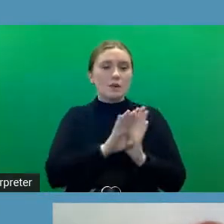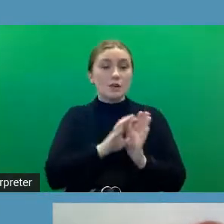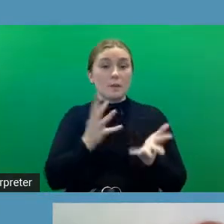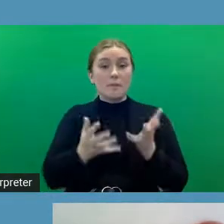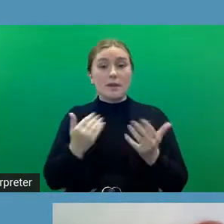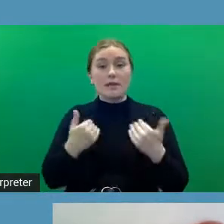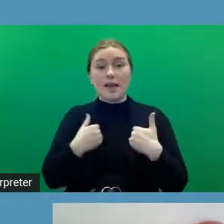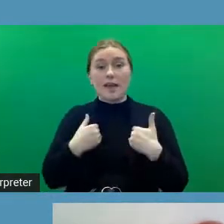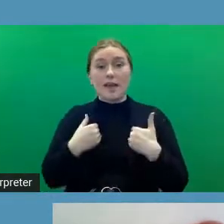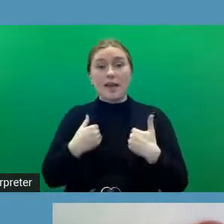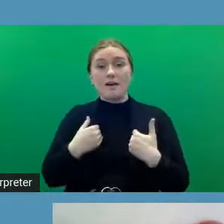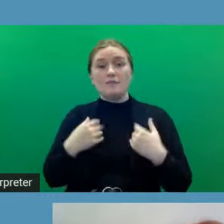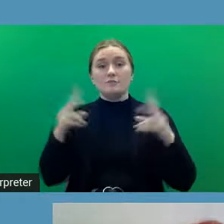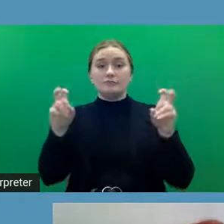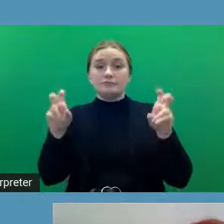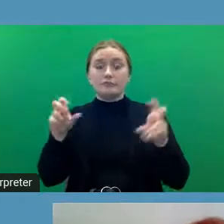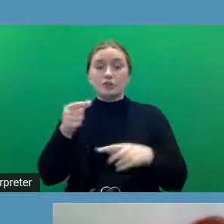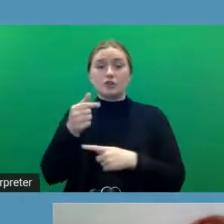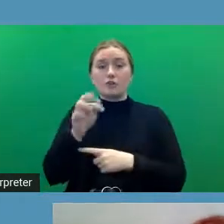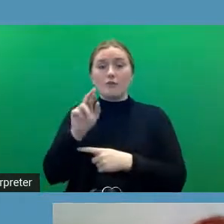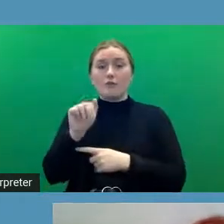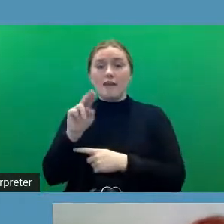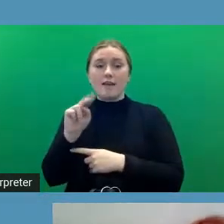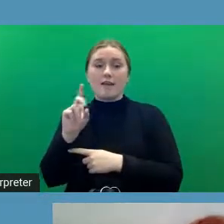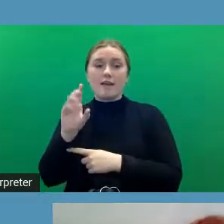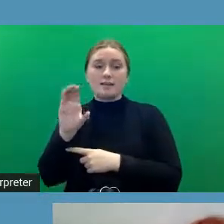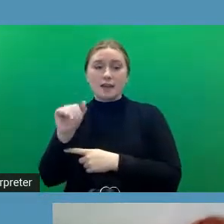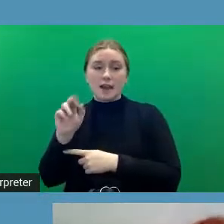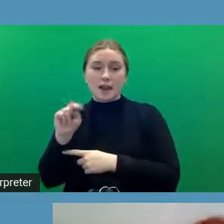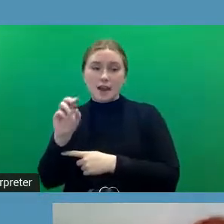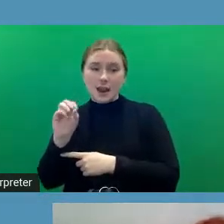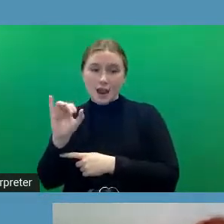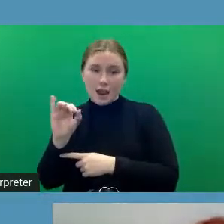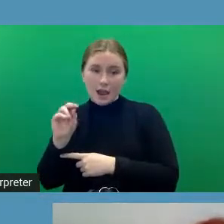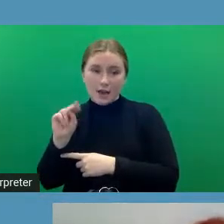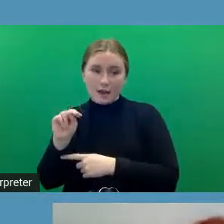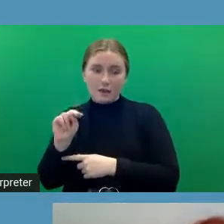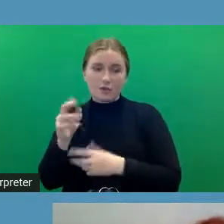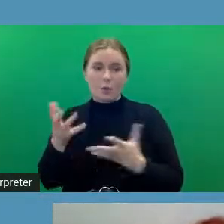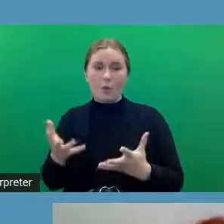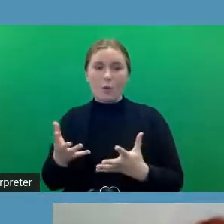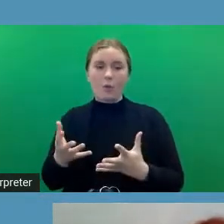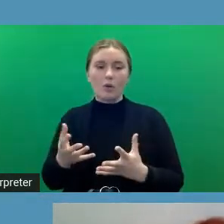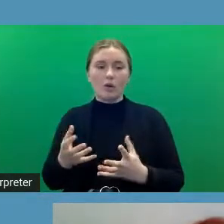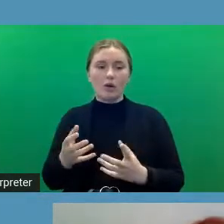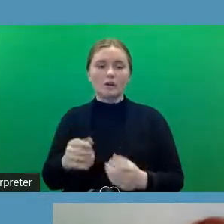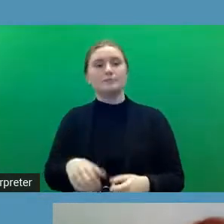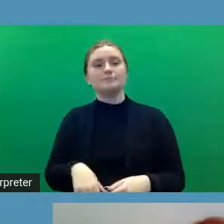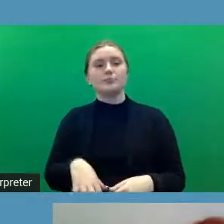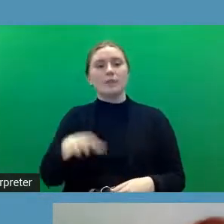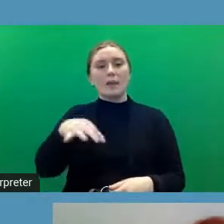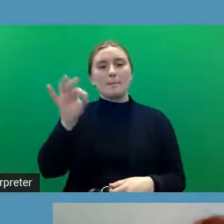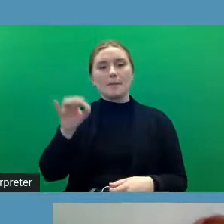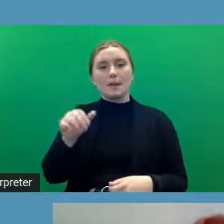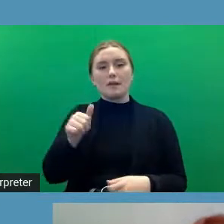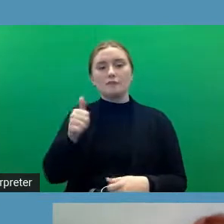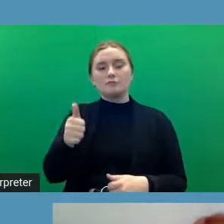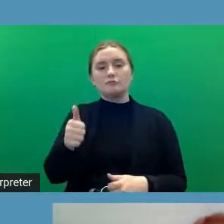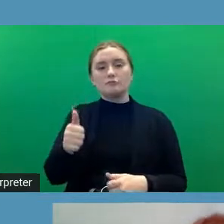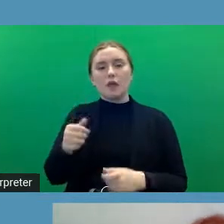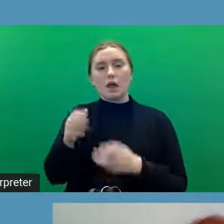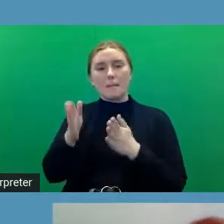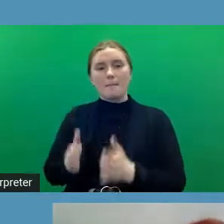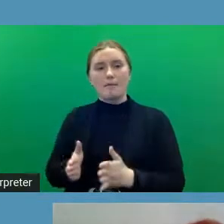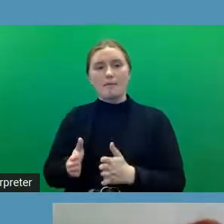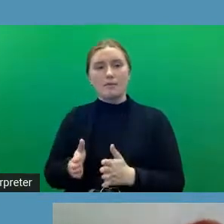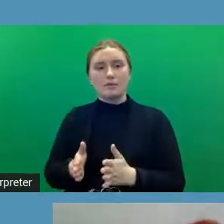Grand Canyon 2015, or might identify some of the people in a photo. The visual description is that alt text that